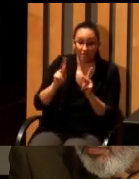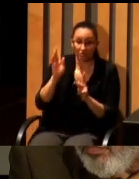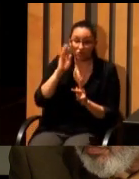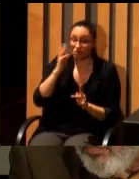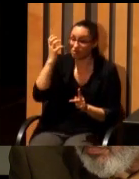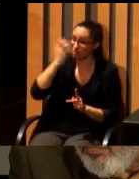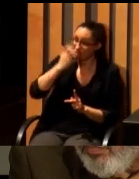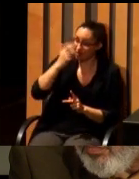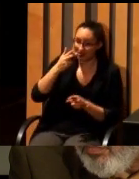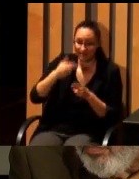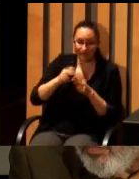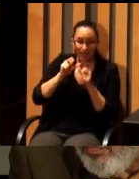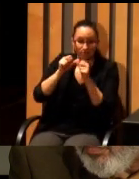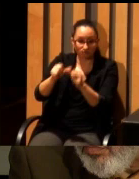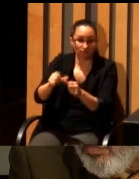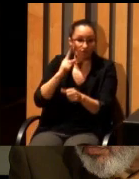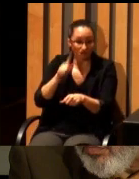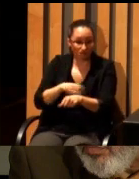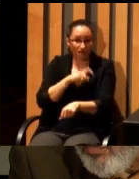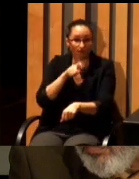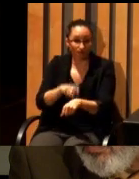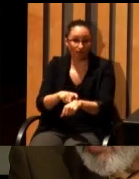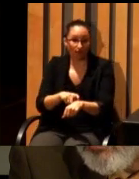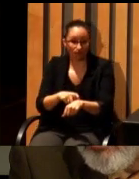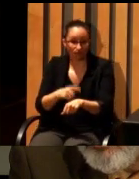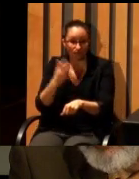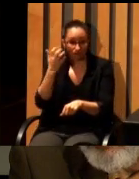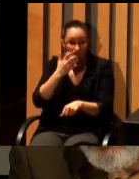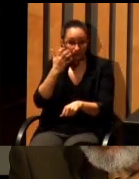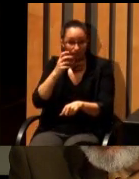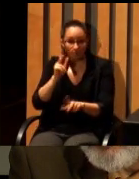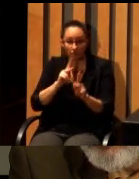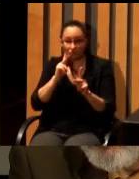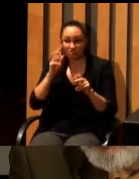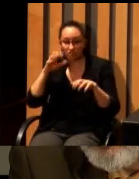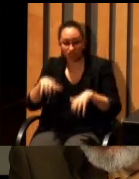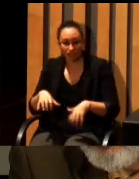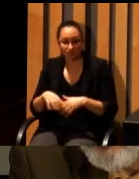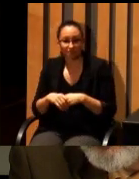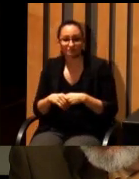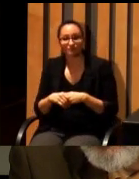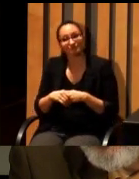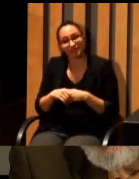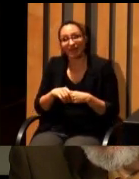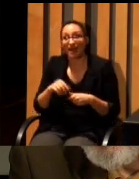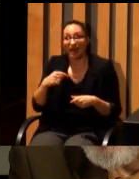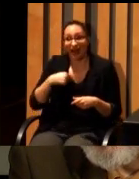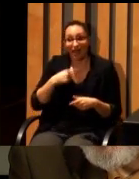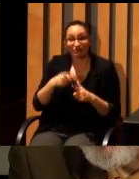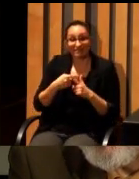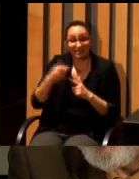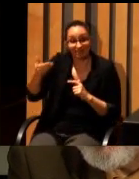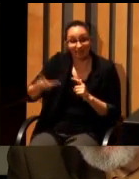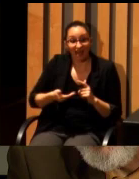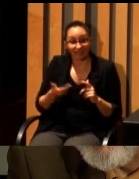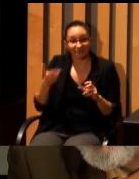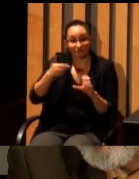long. That got me an invitation on the old CNN Shoutfest Crossfire,